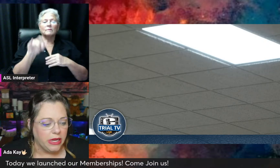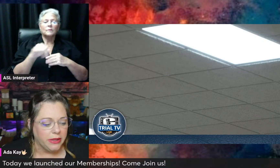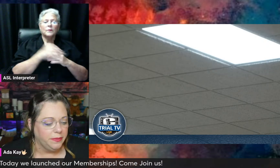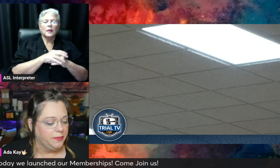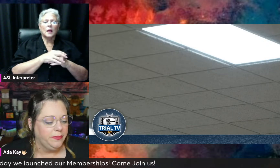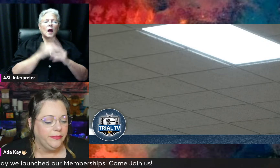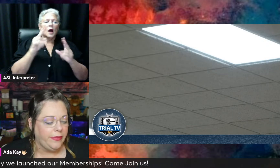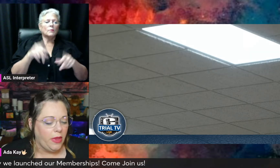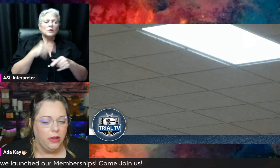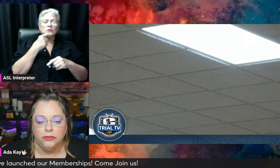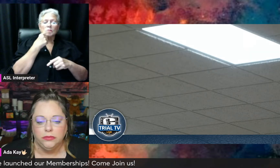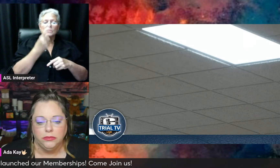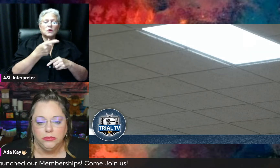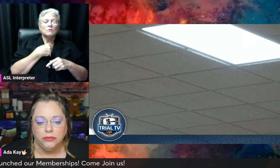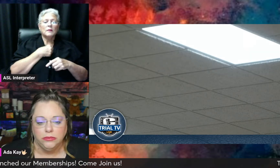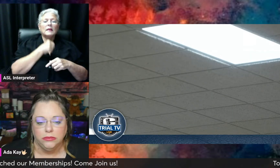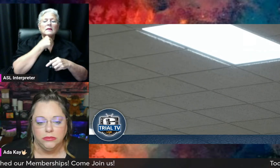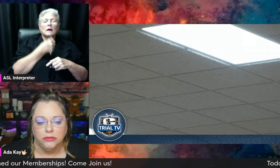not to beg.